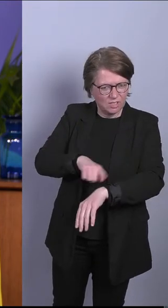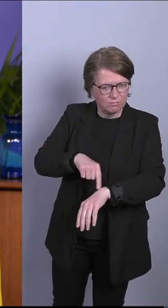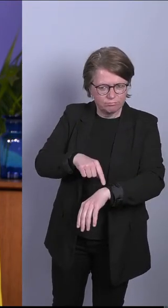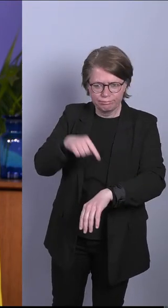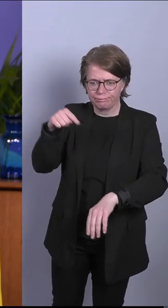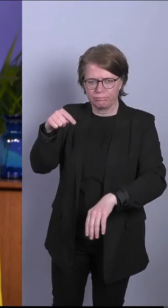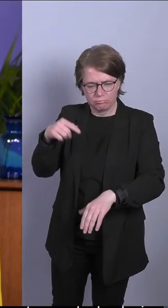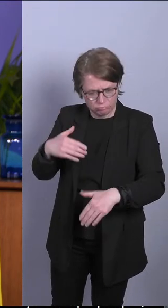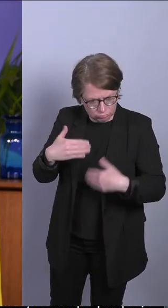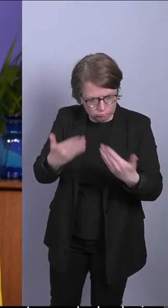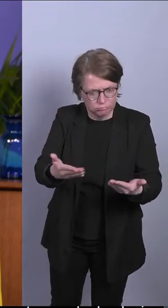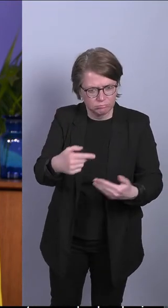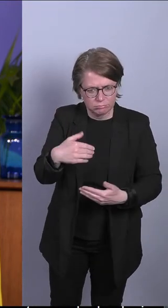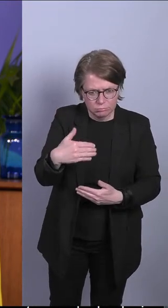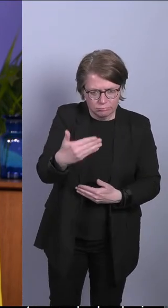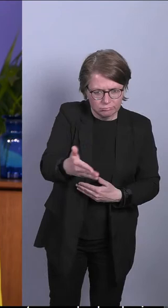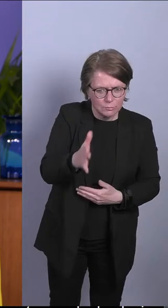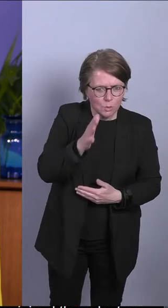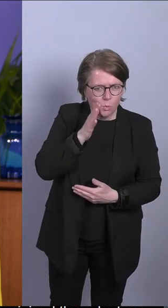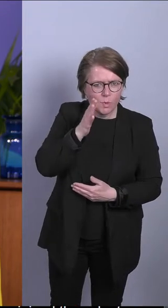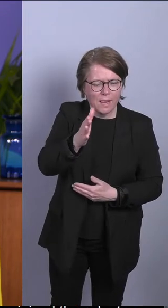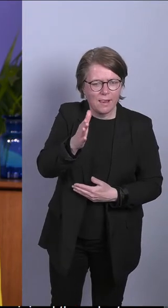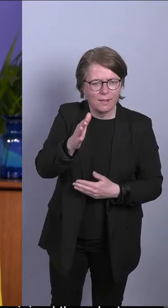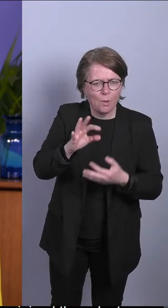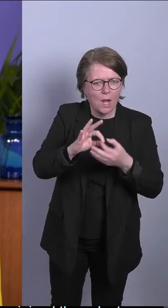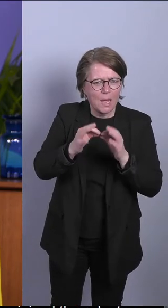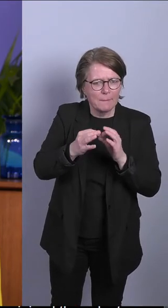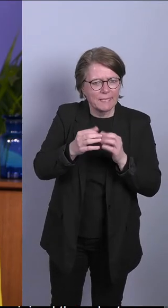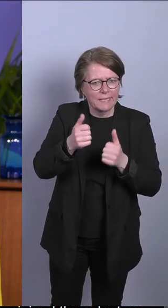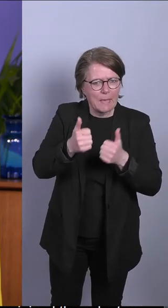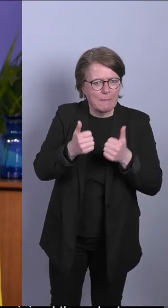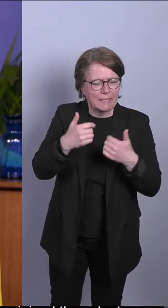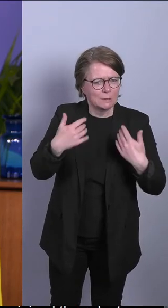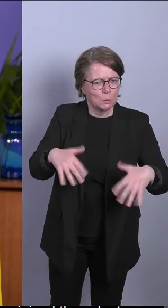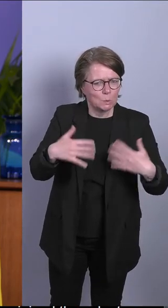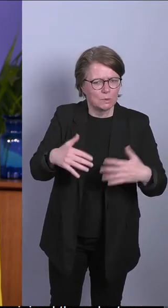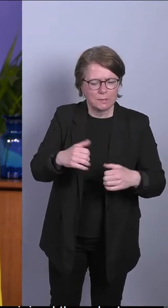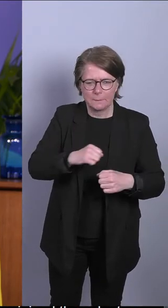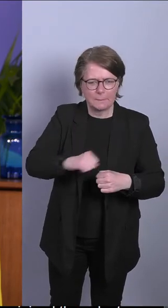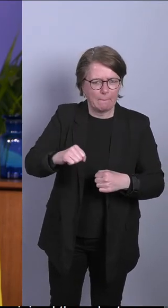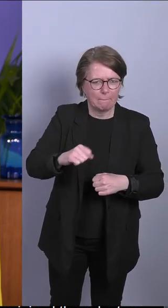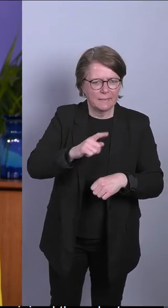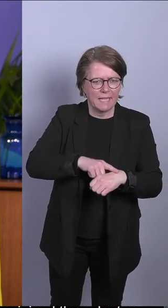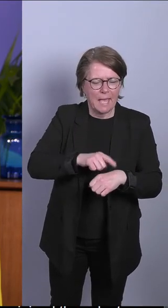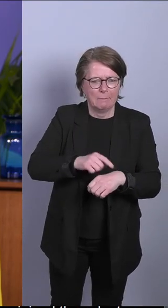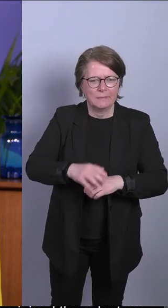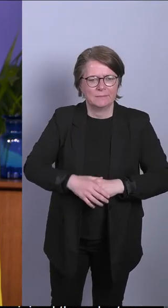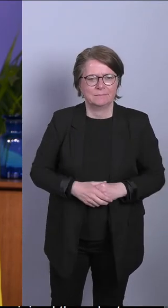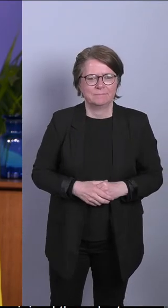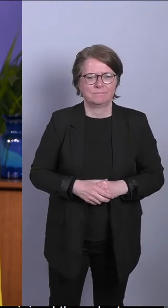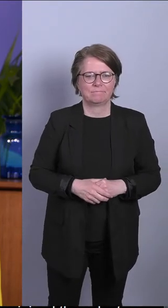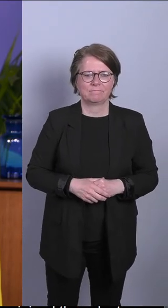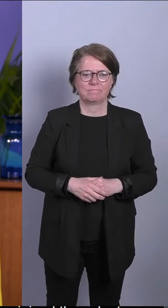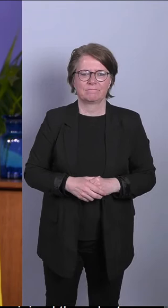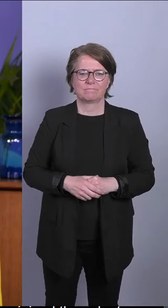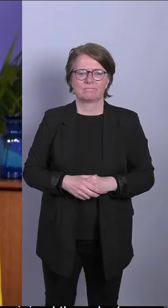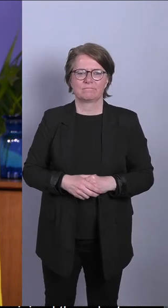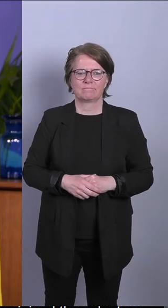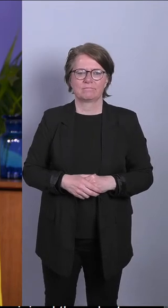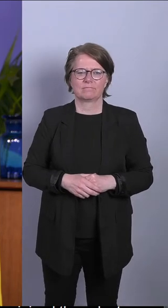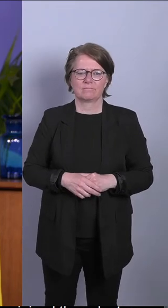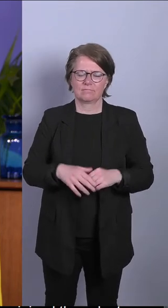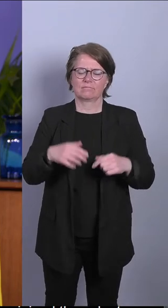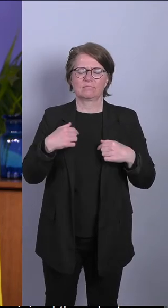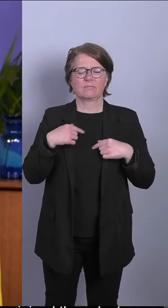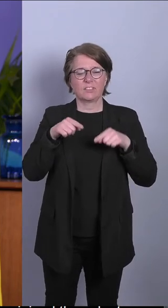I mean, this incredible movement, it came across to me as a unique opportunity. It did make me realize